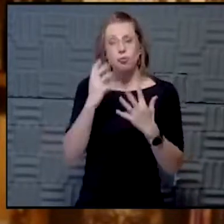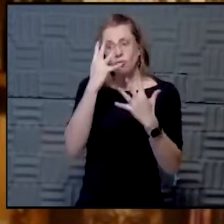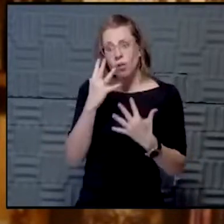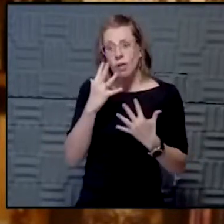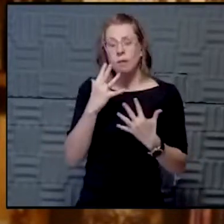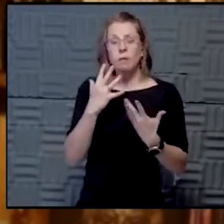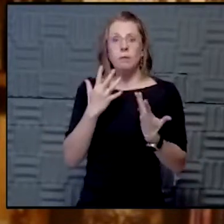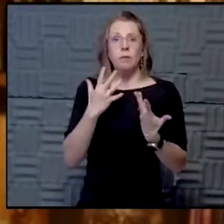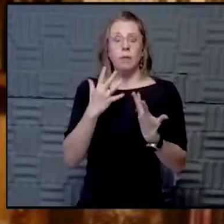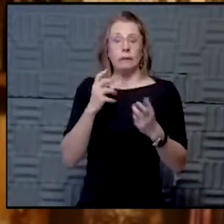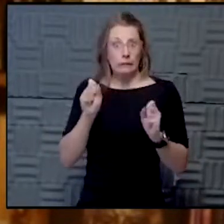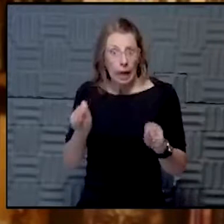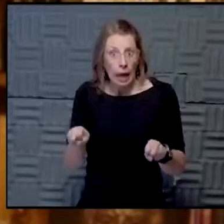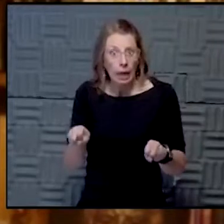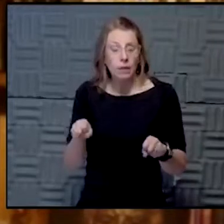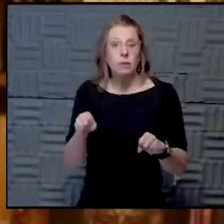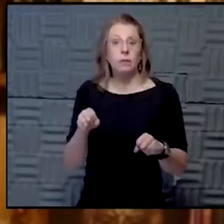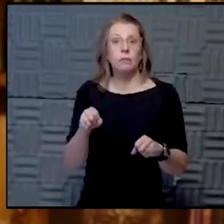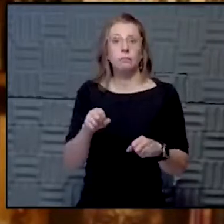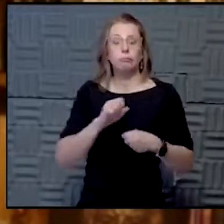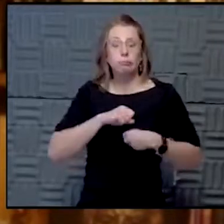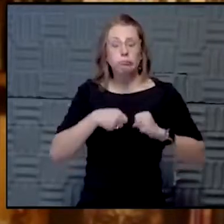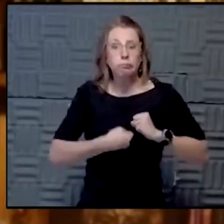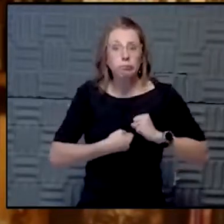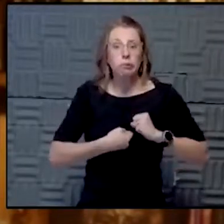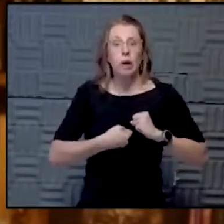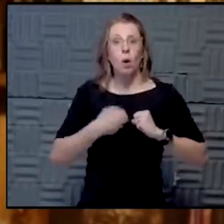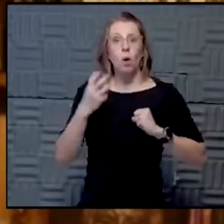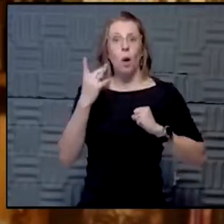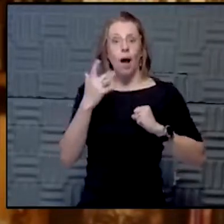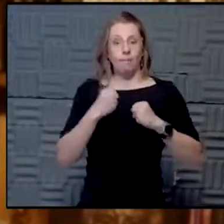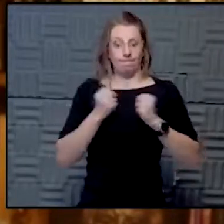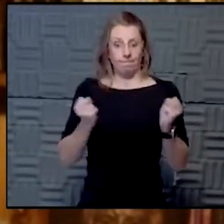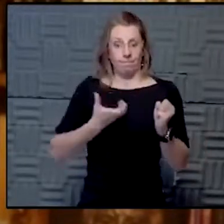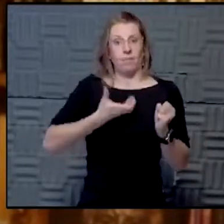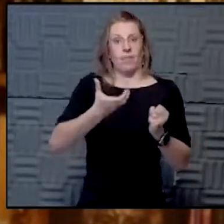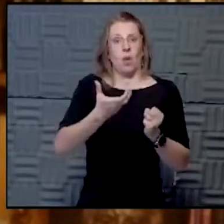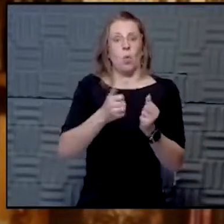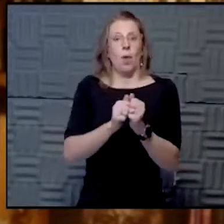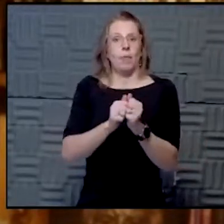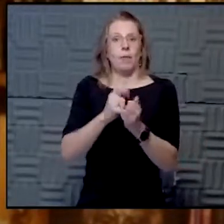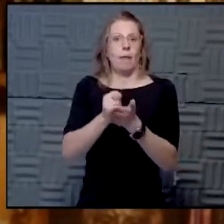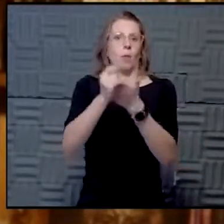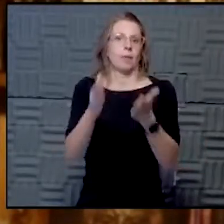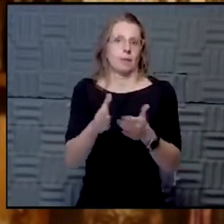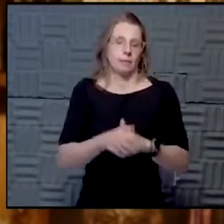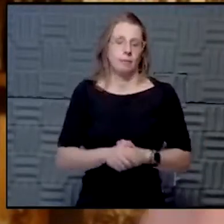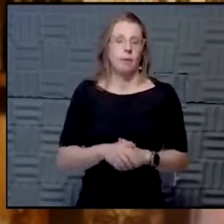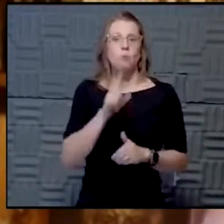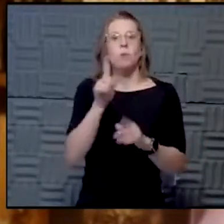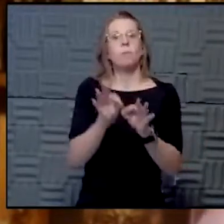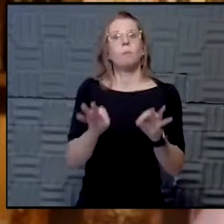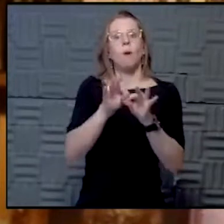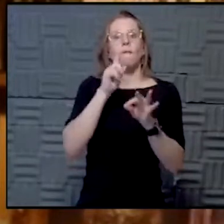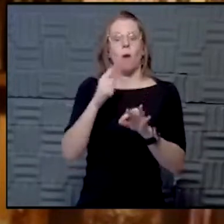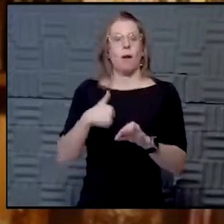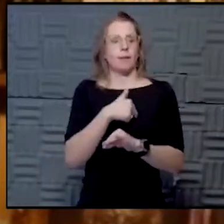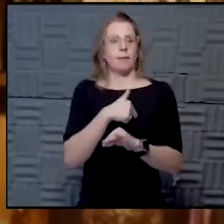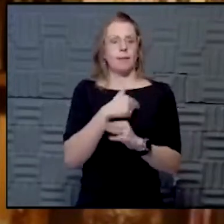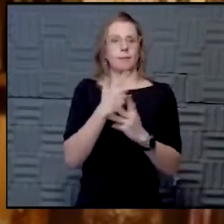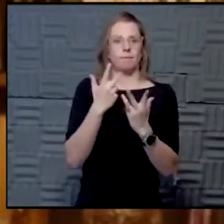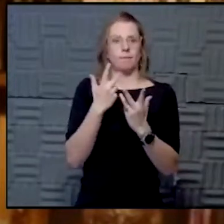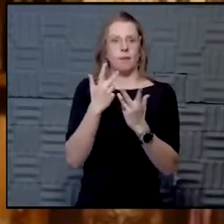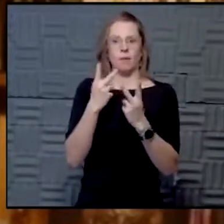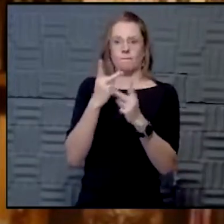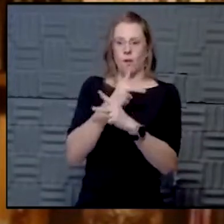mourn, to talk to others? And so all these things are really, really important for us when we're thinking about what kind of therapy